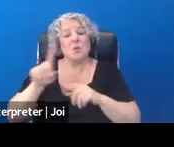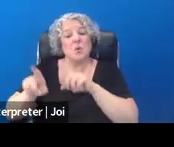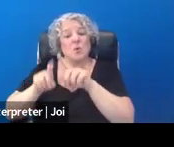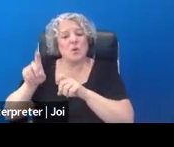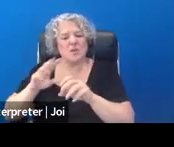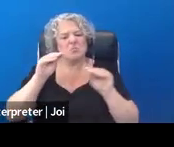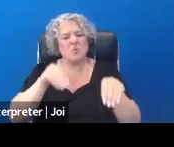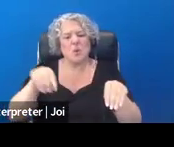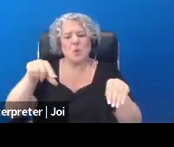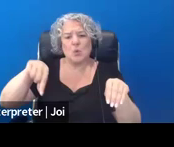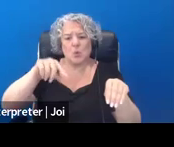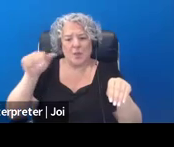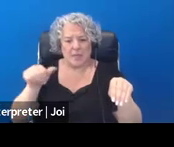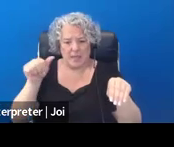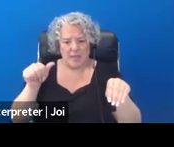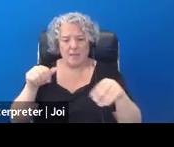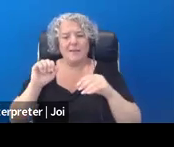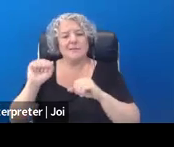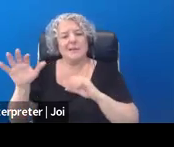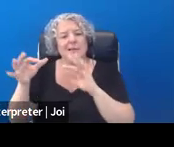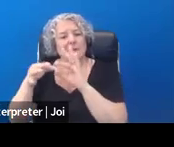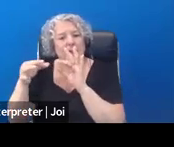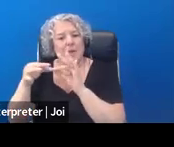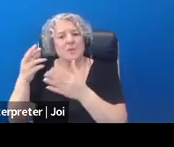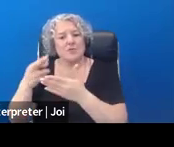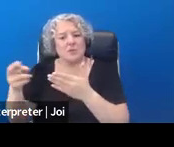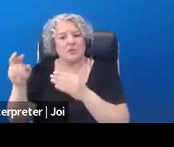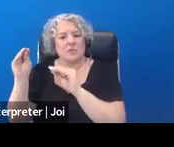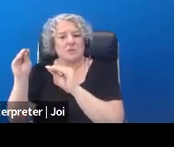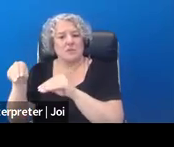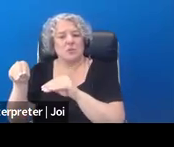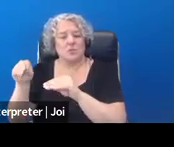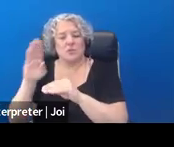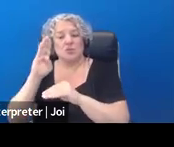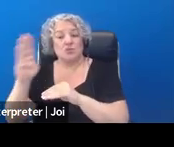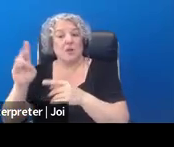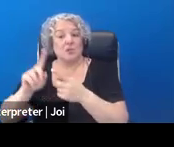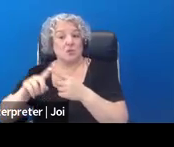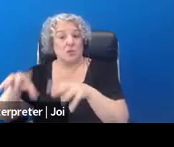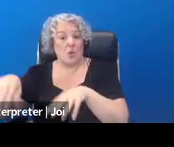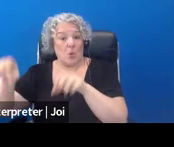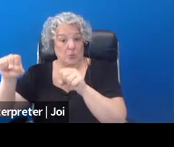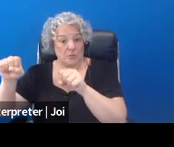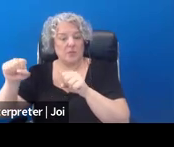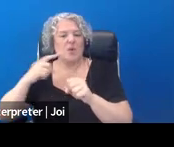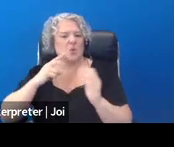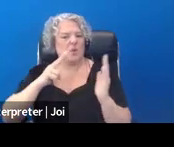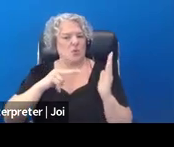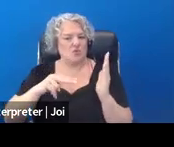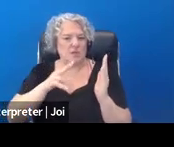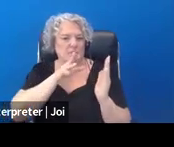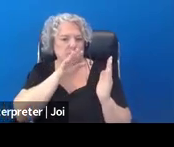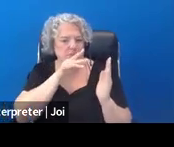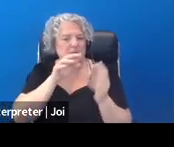Q&A feature. Please send comments or resources directly to the event hosts. We'll read the questions or comments aloud so they can